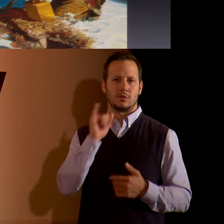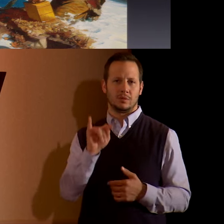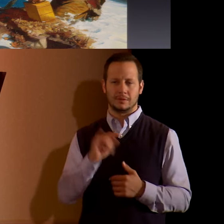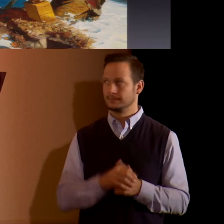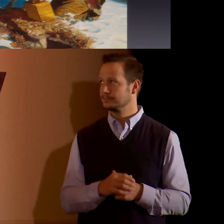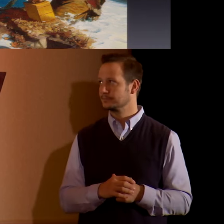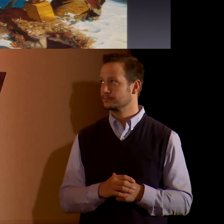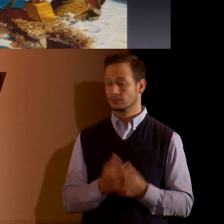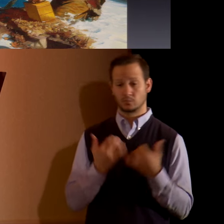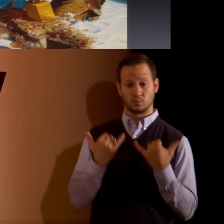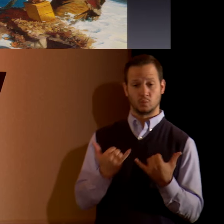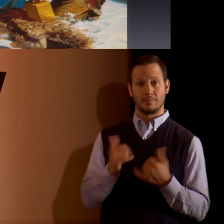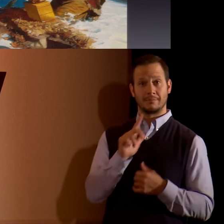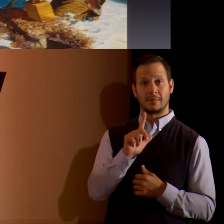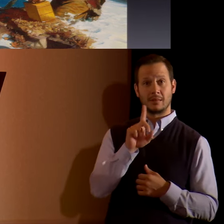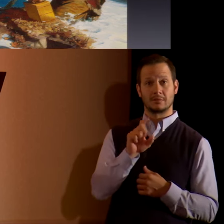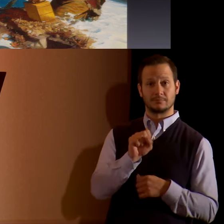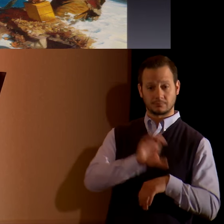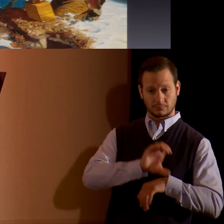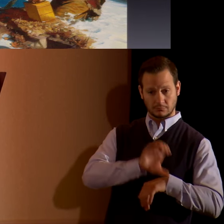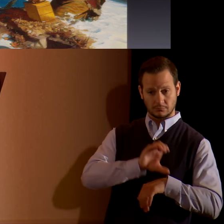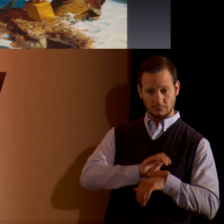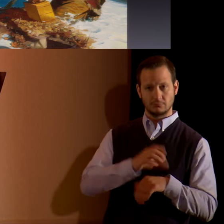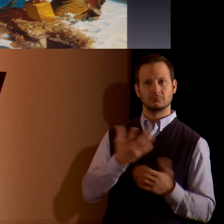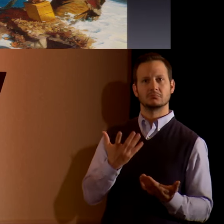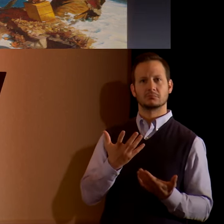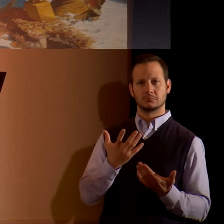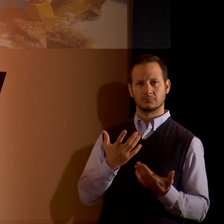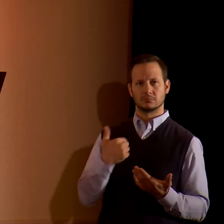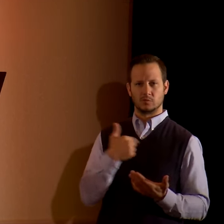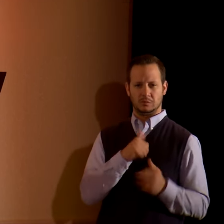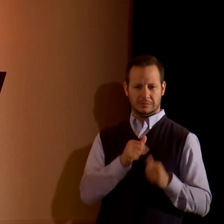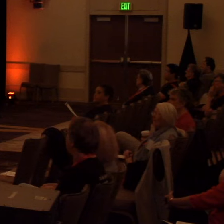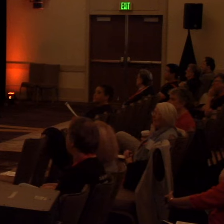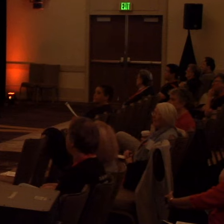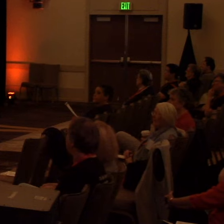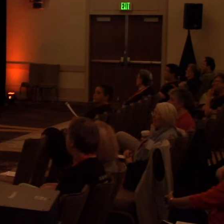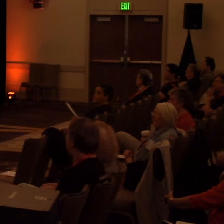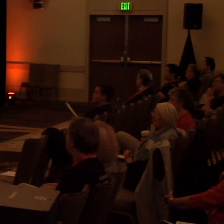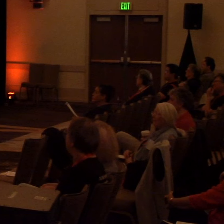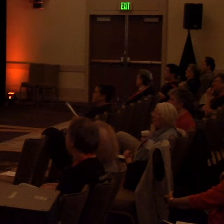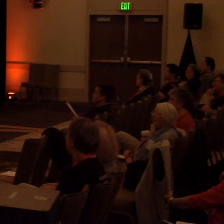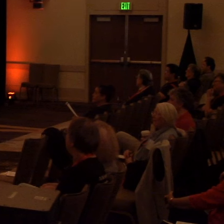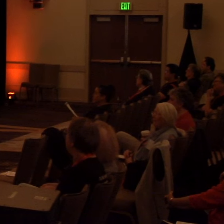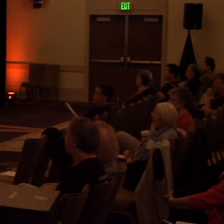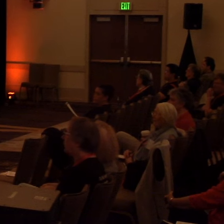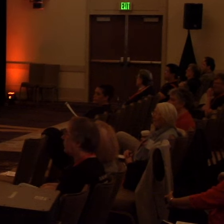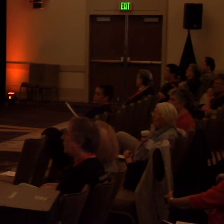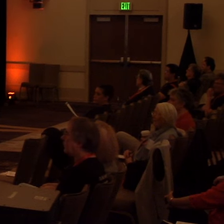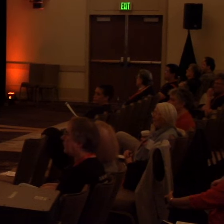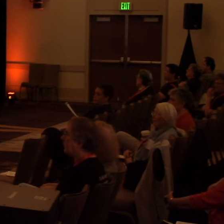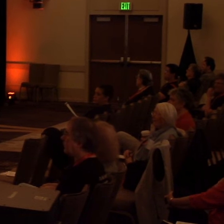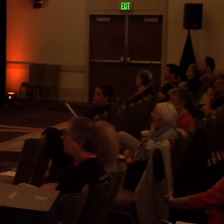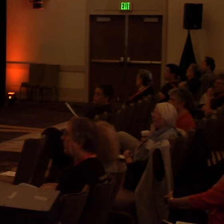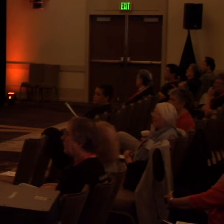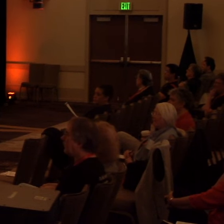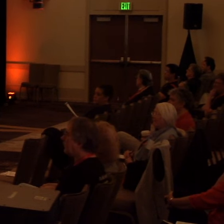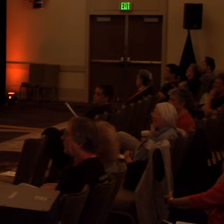If today's LDS church can be accounted for without once imagining that there really were golden